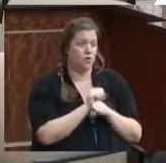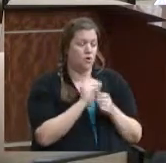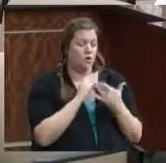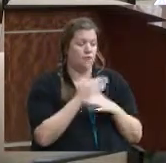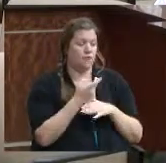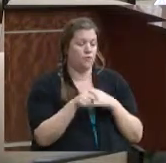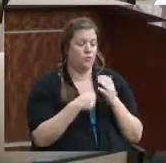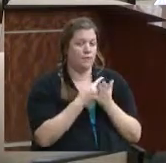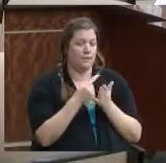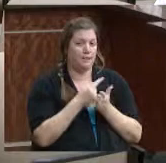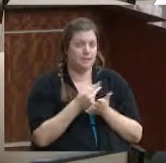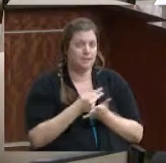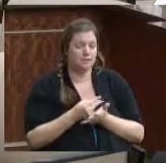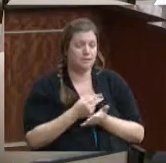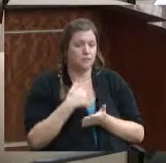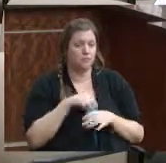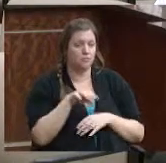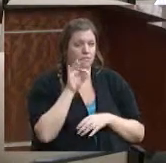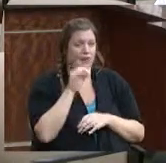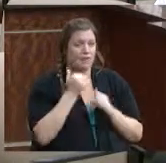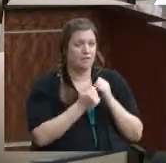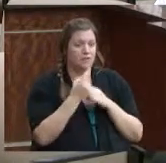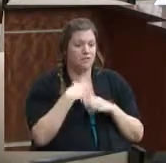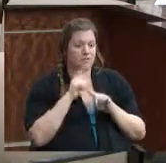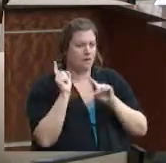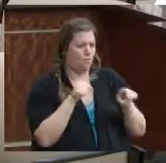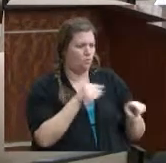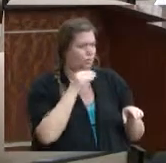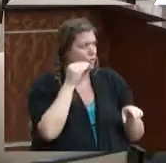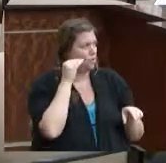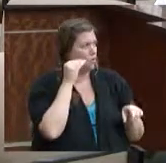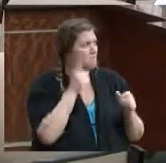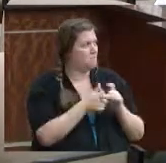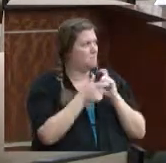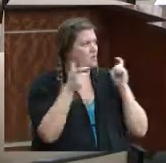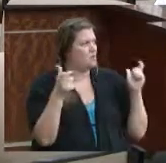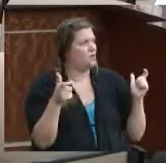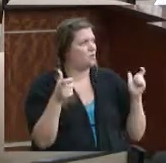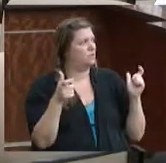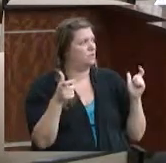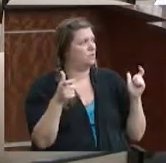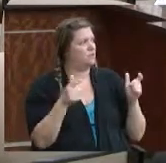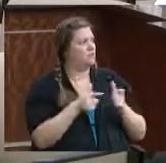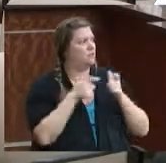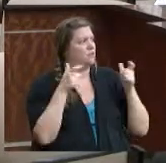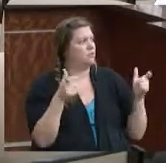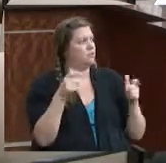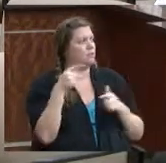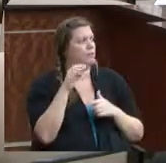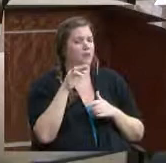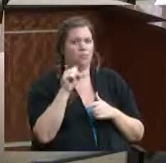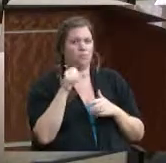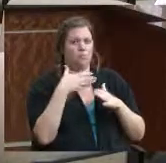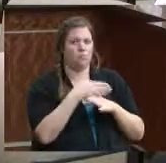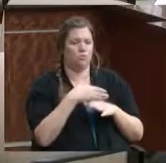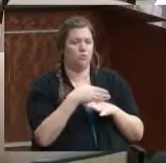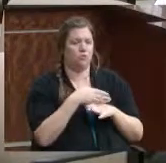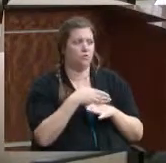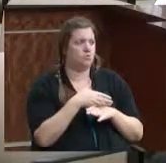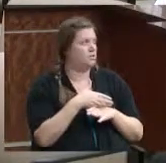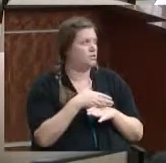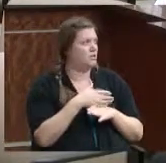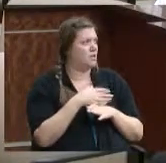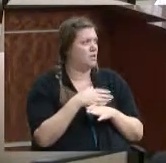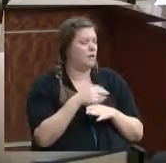over several weeks, only to find every time that I came home, there were very large, pillars, wooden pillars, and